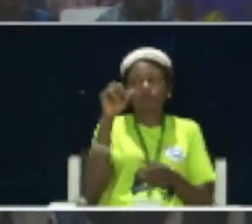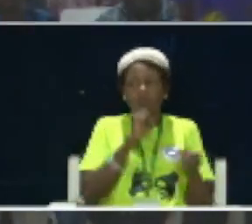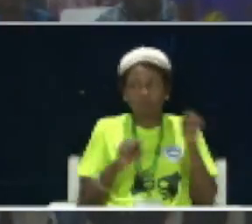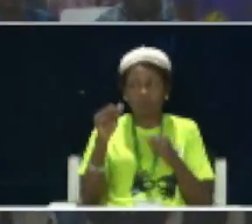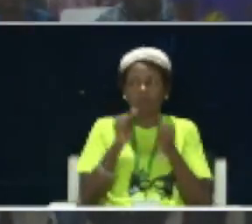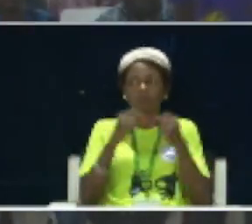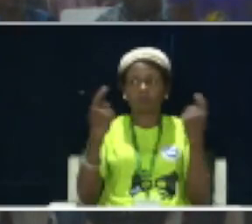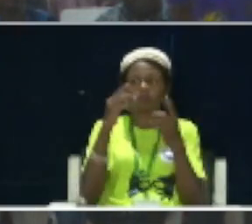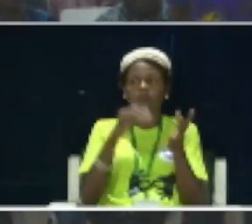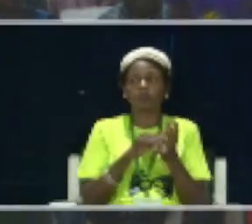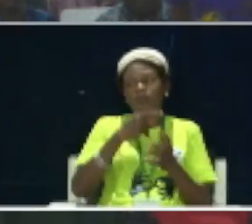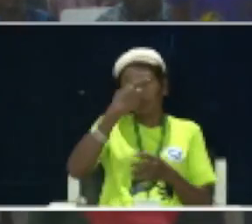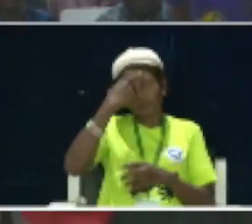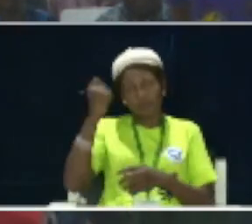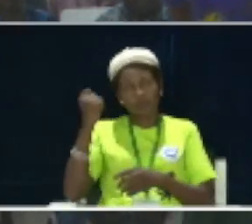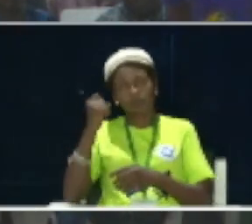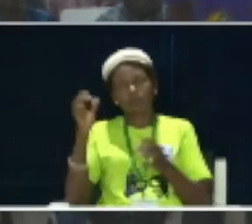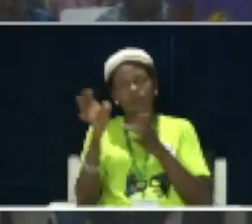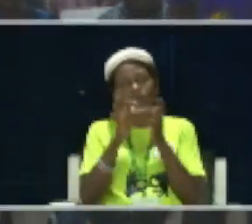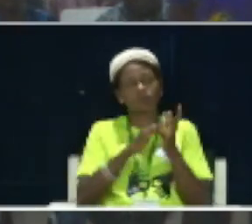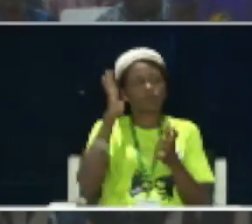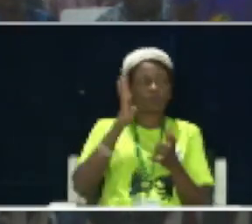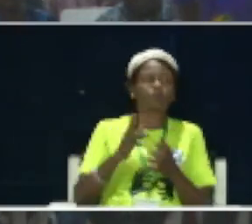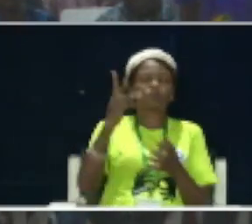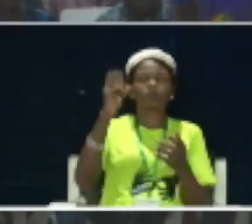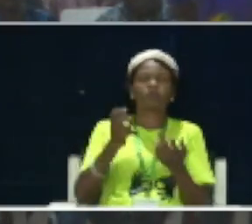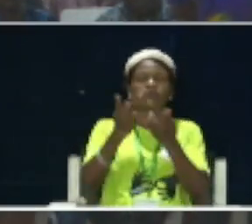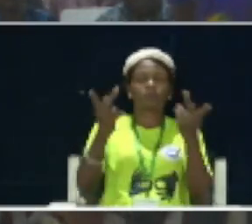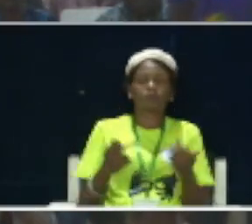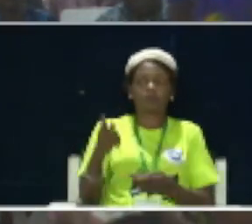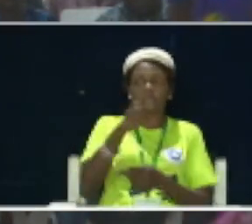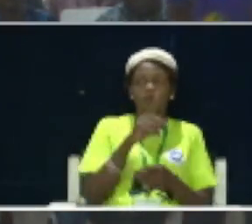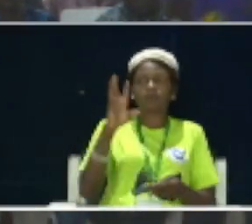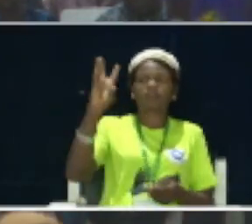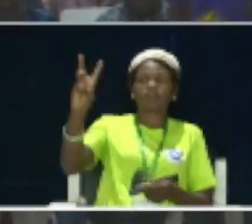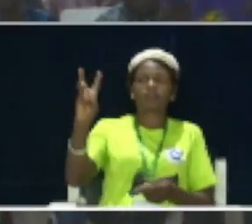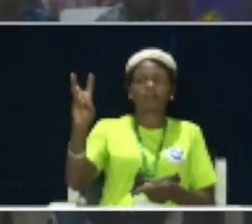You will not struggle again. Because Jesus will reposition you. 6.